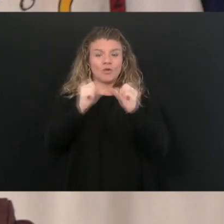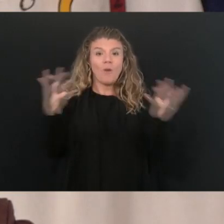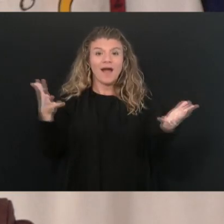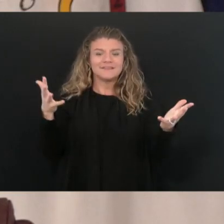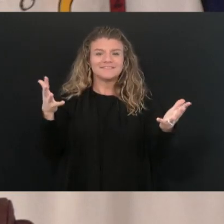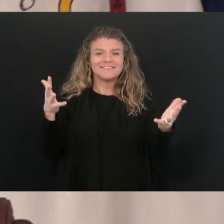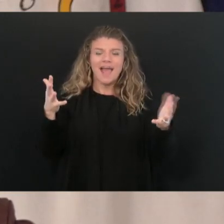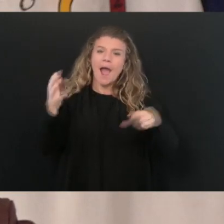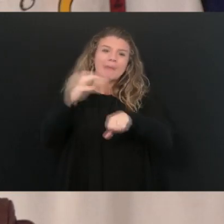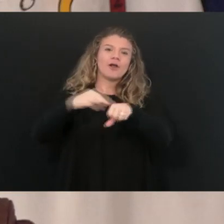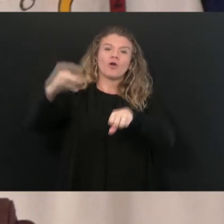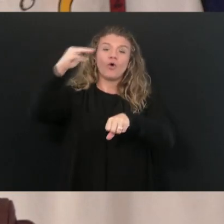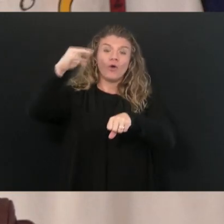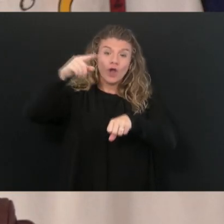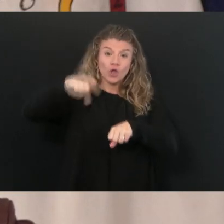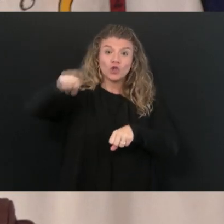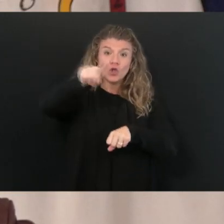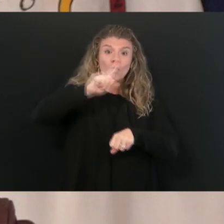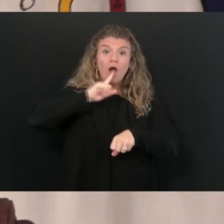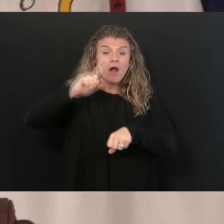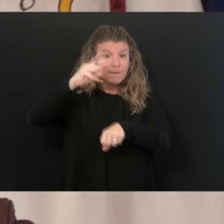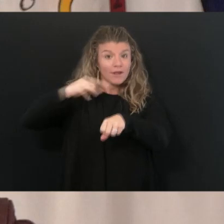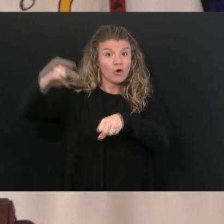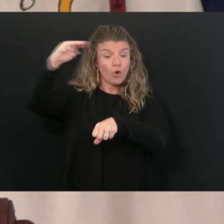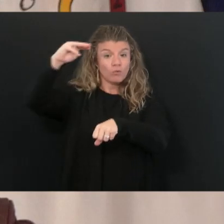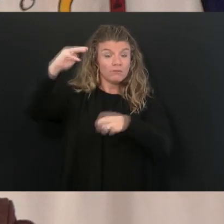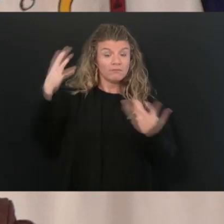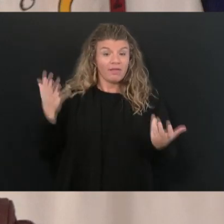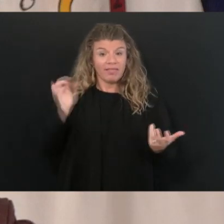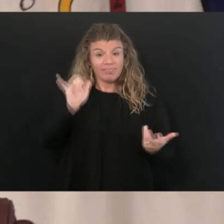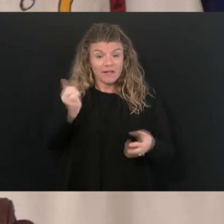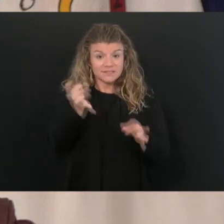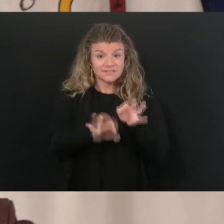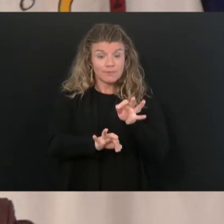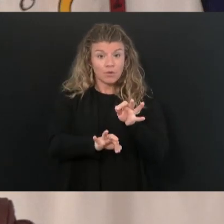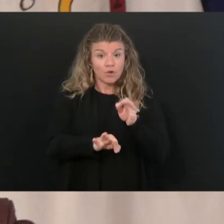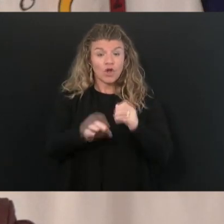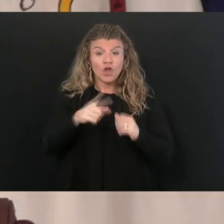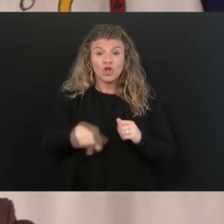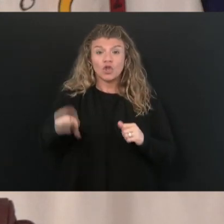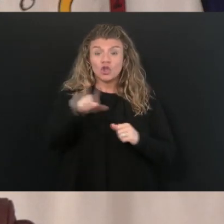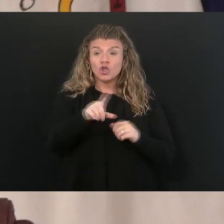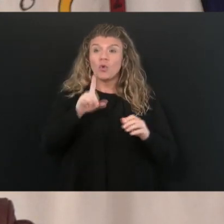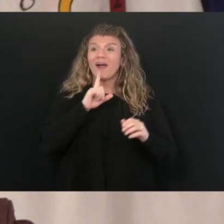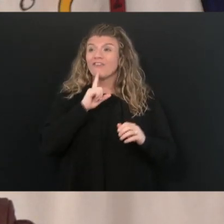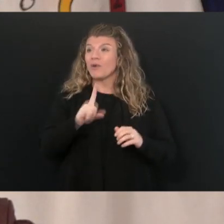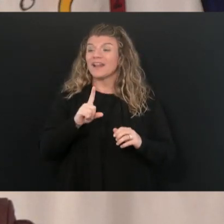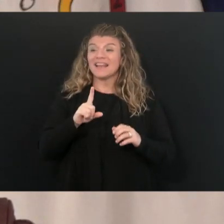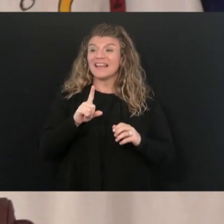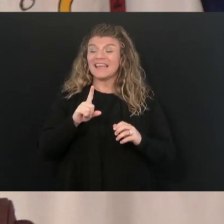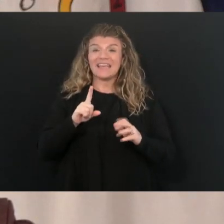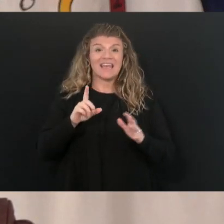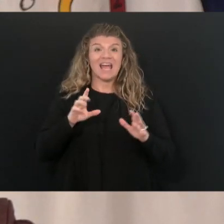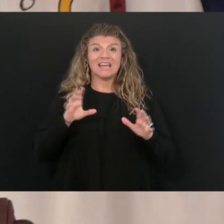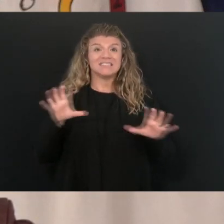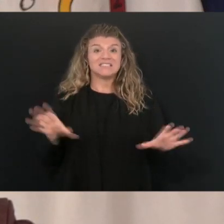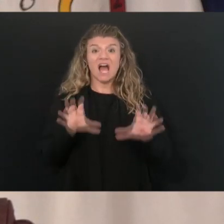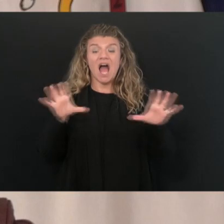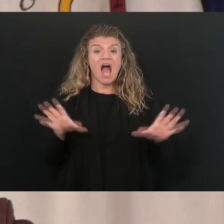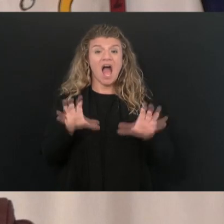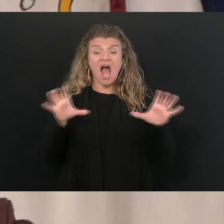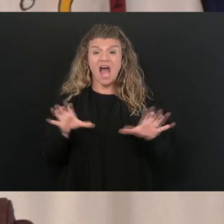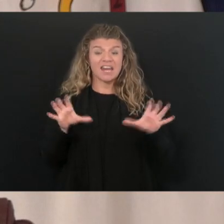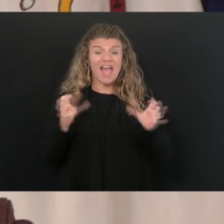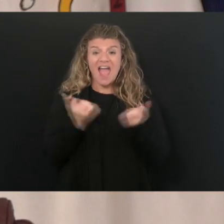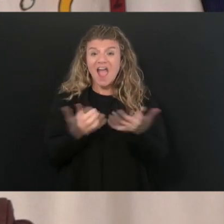miracle. You are the miracle, West Virginia. That's all there is to it. You have absolutely existed within a